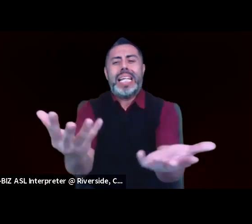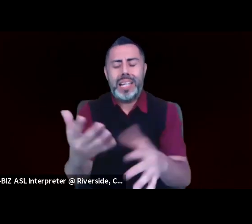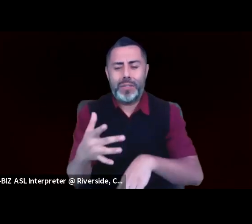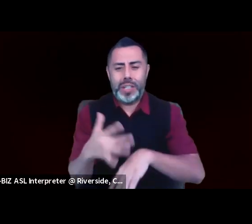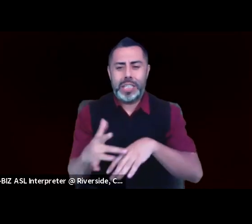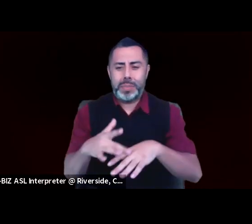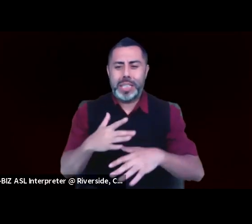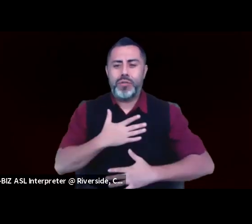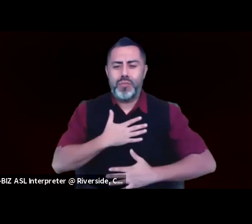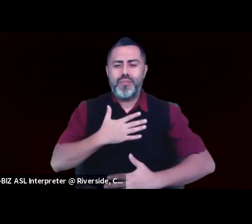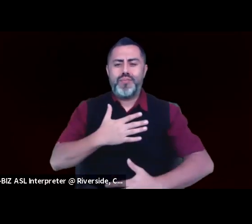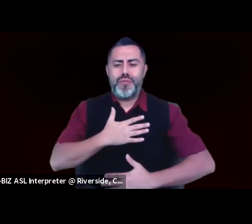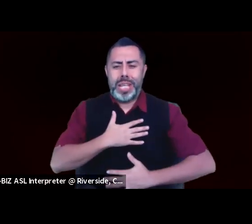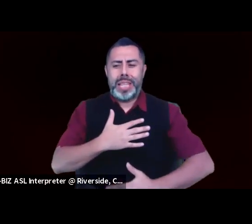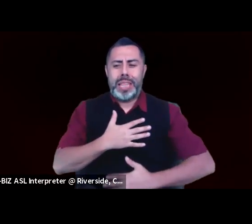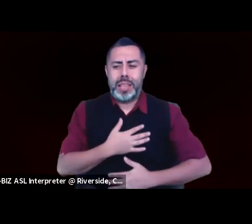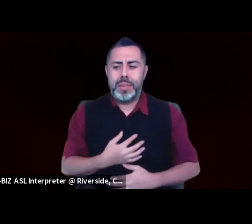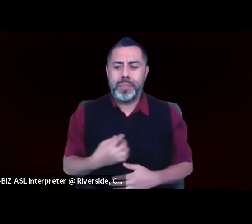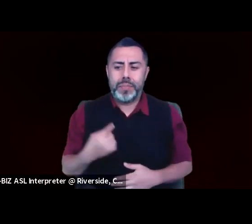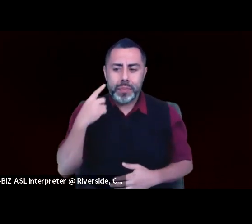That's gorgeous, Rachel. Thank you.